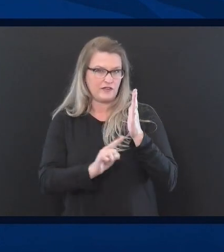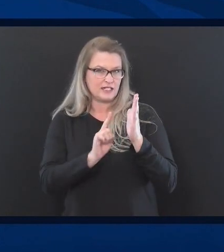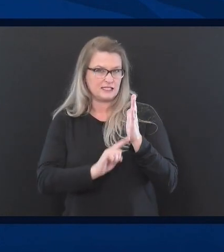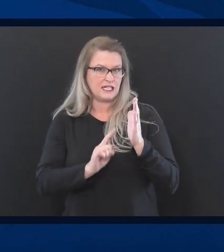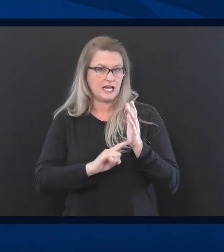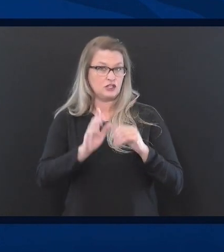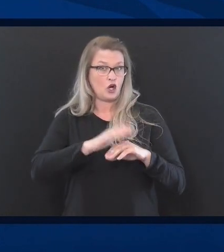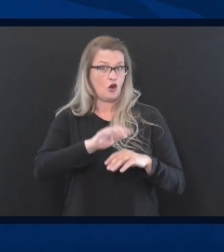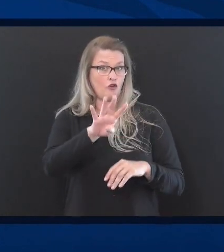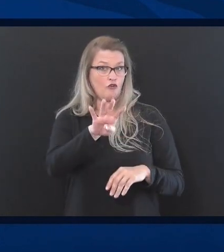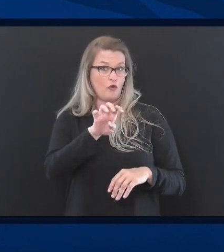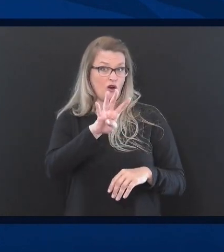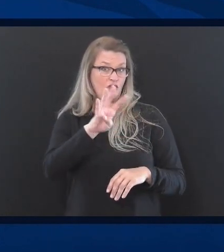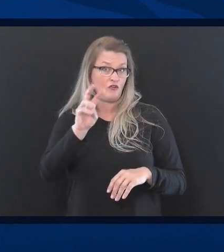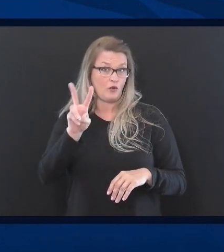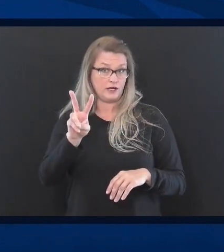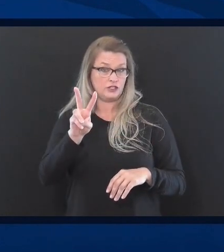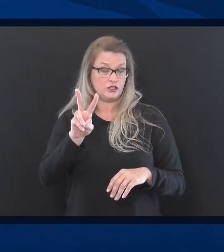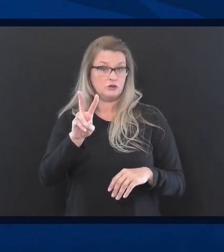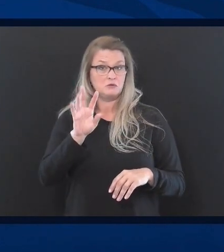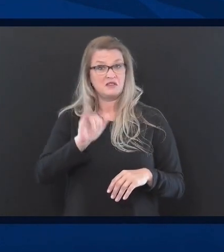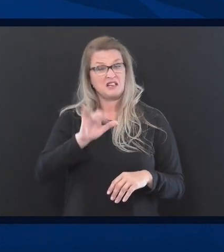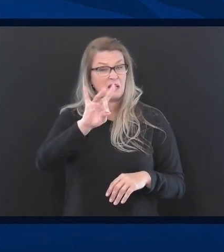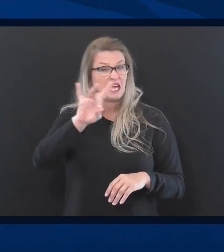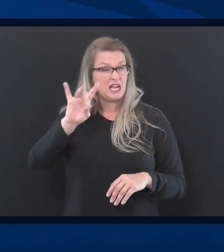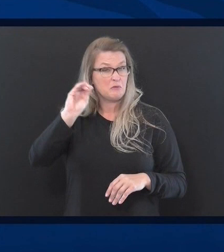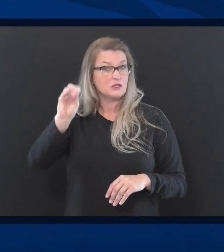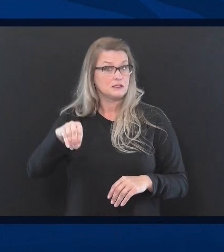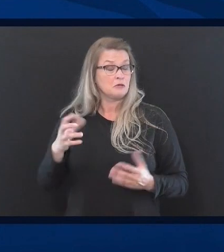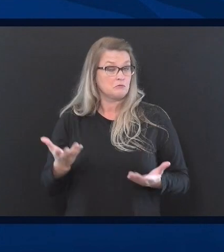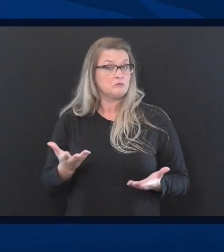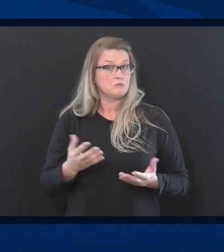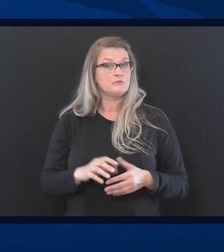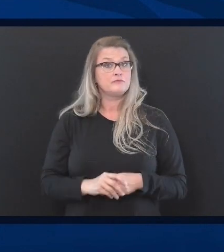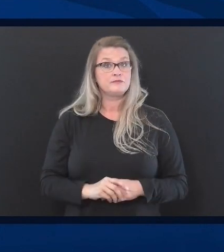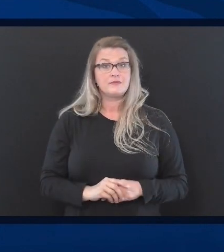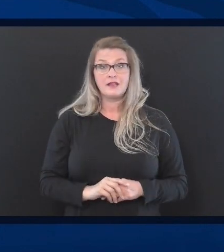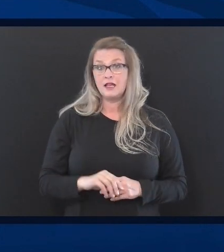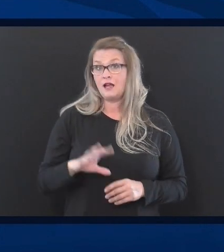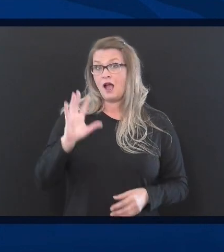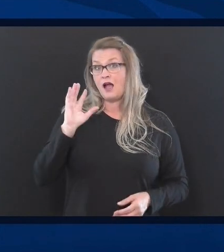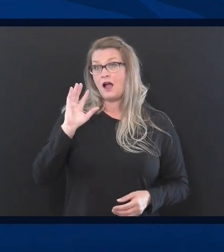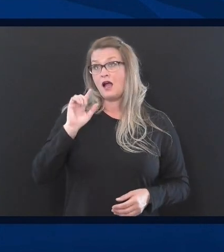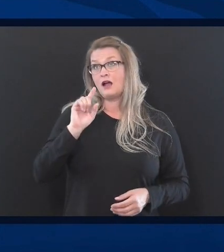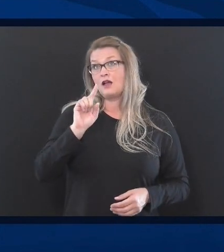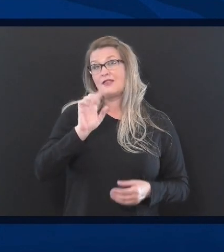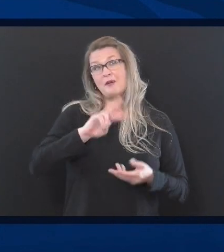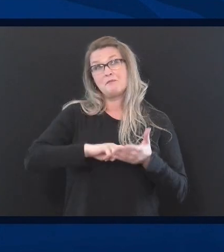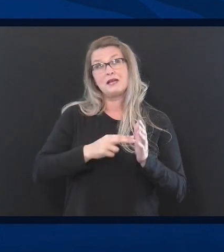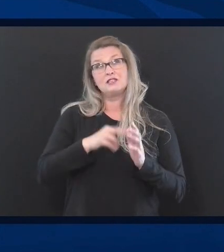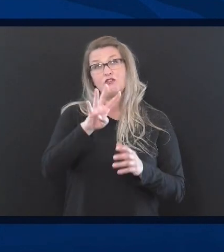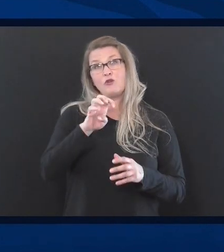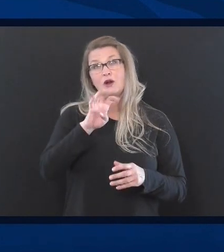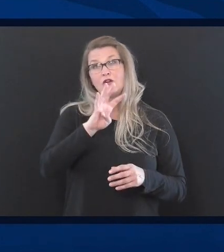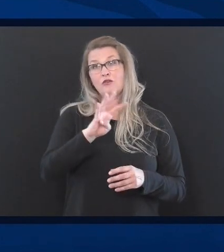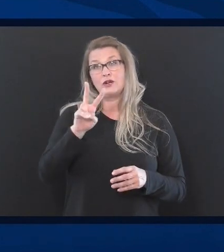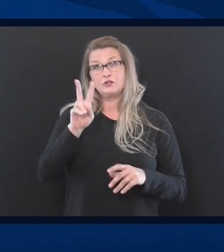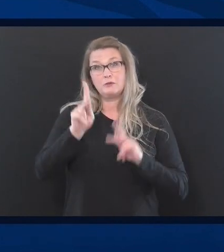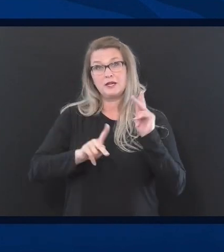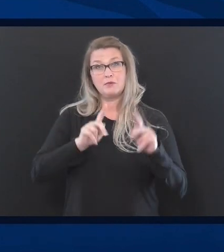on 442, which is about 88%. Of those 442 people, 26